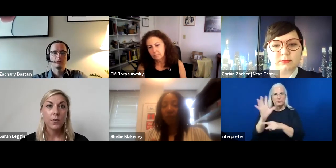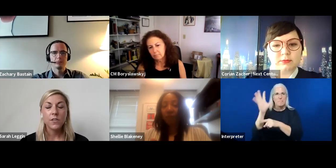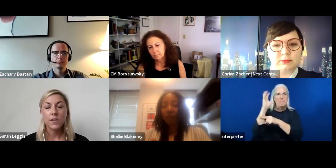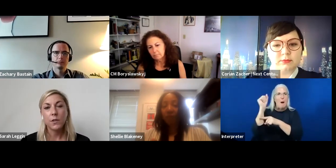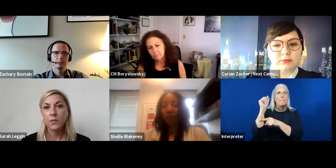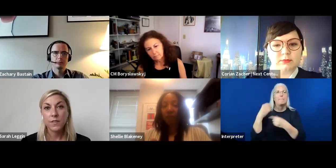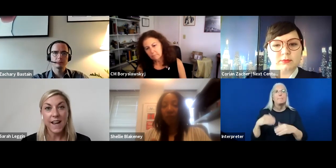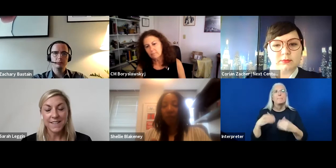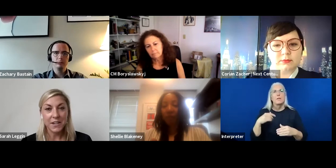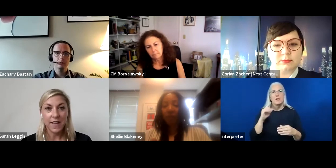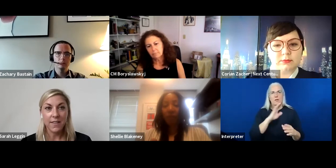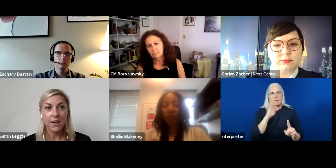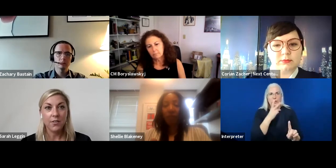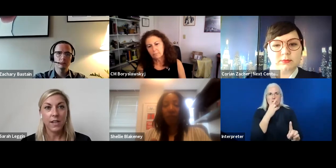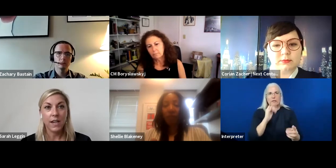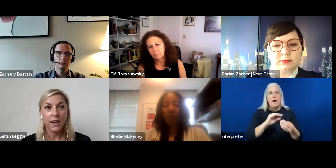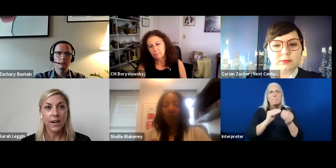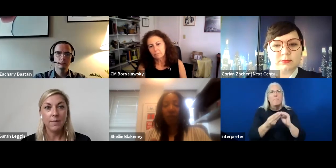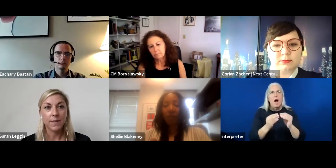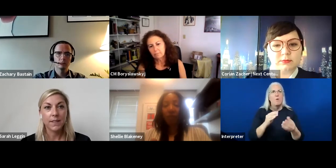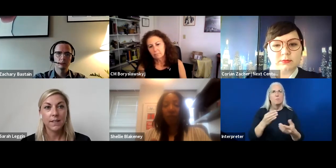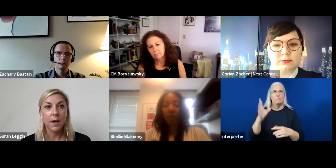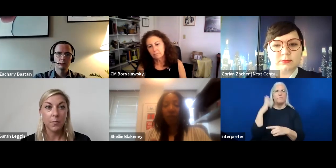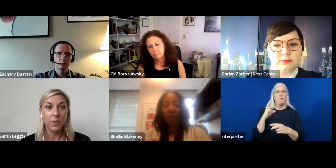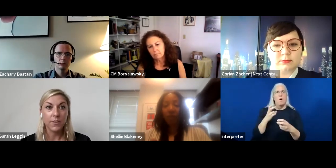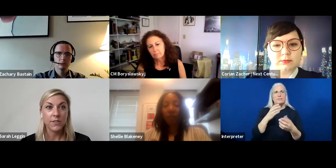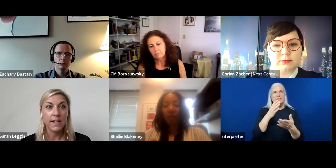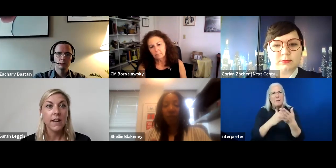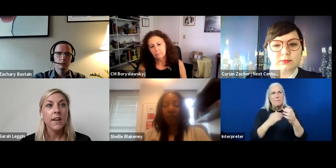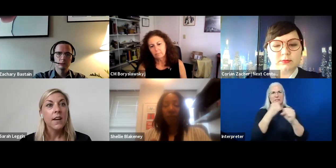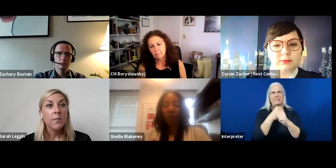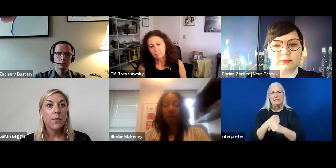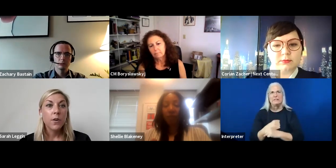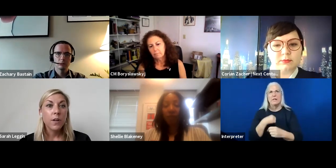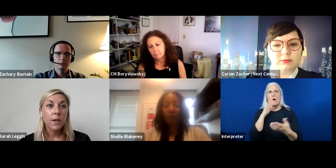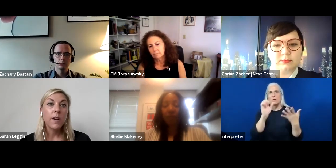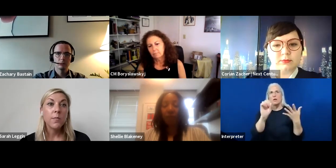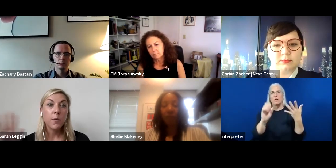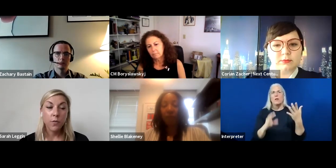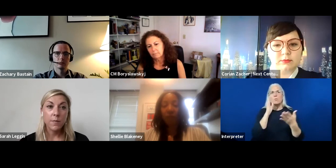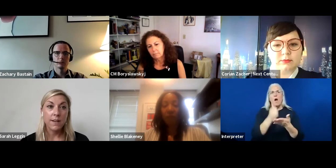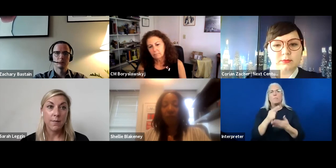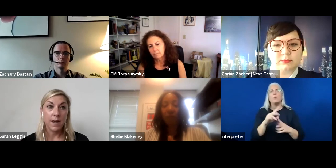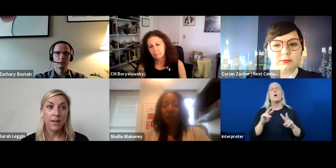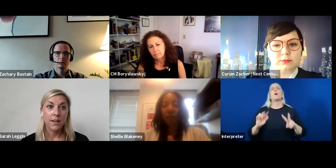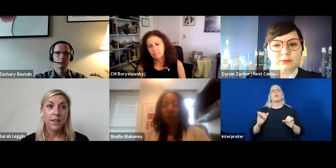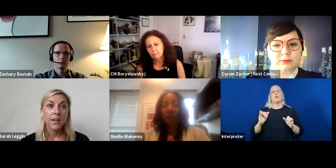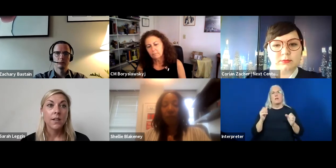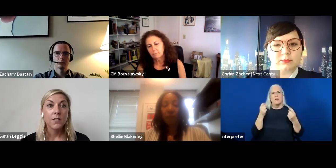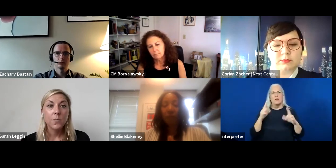So just a few stats here that I think are really helpful to understand. compared to before the